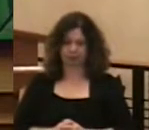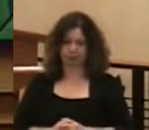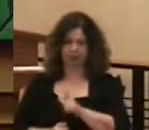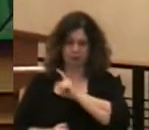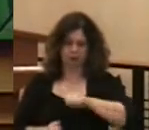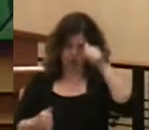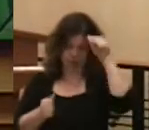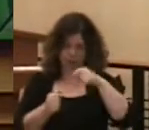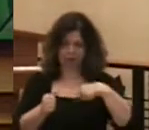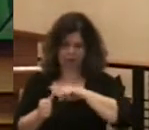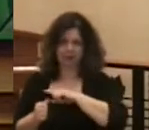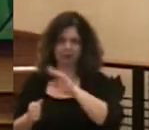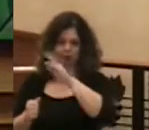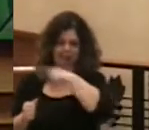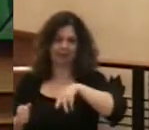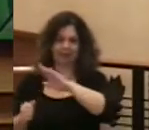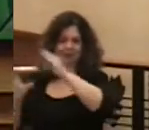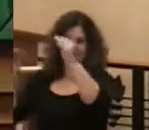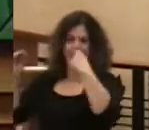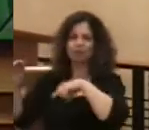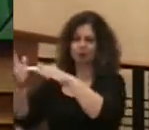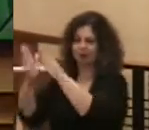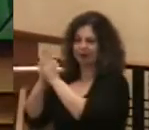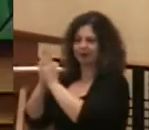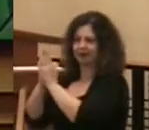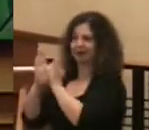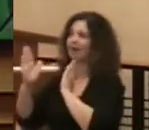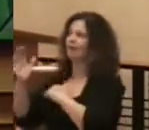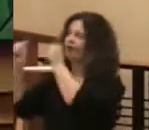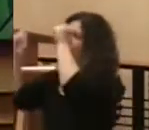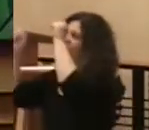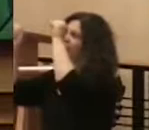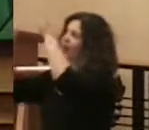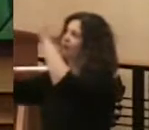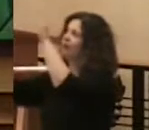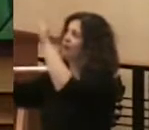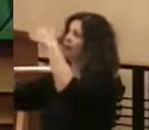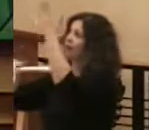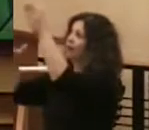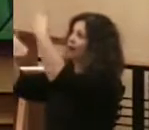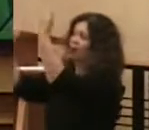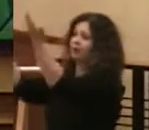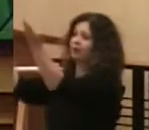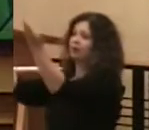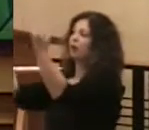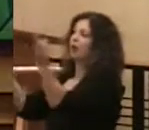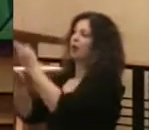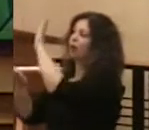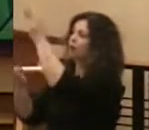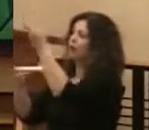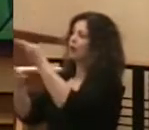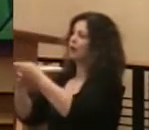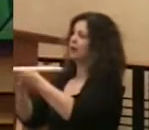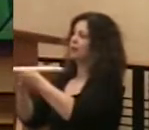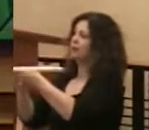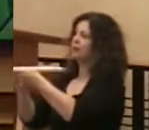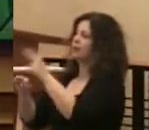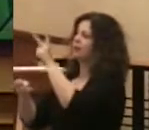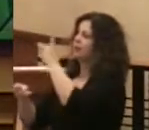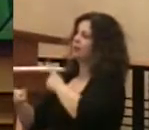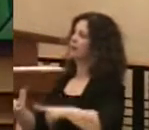Lord, remember us in your kingdom and teach us to pray. Our Father, who art in heaven, hallowed be thy